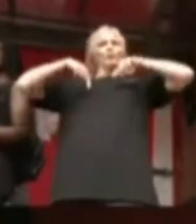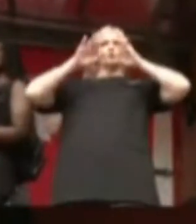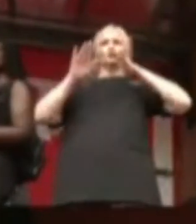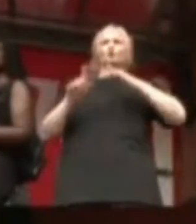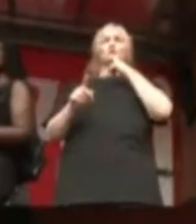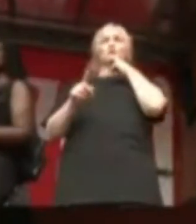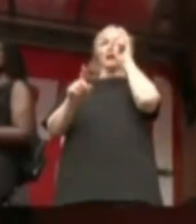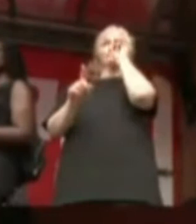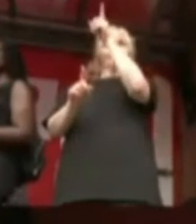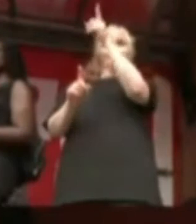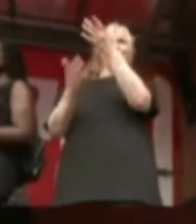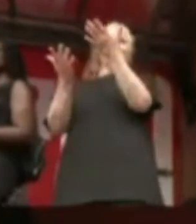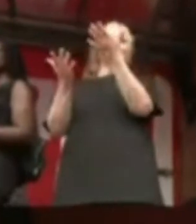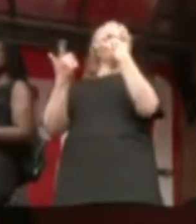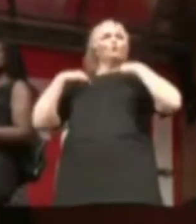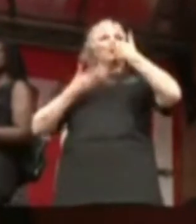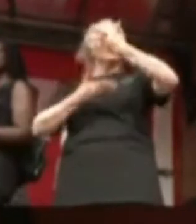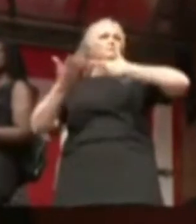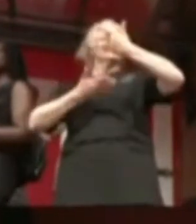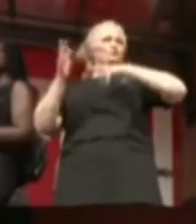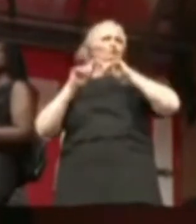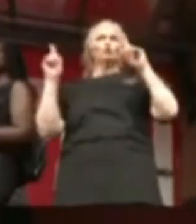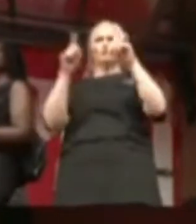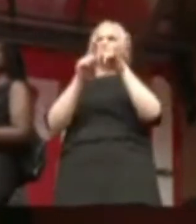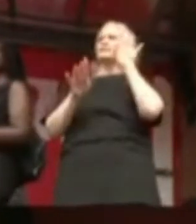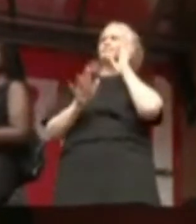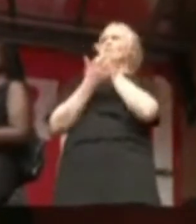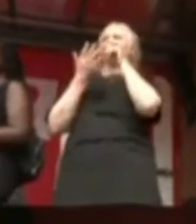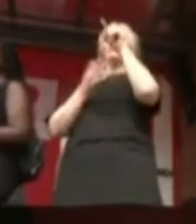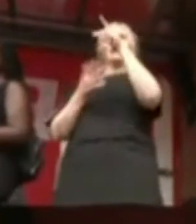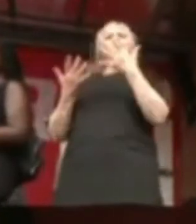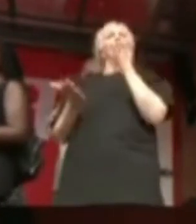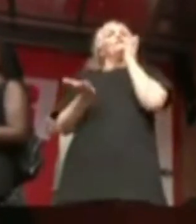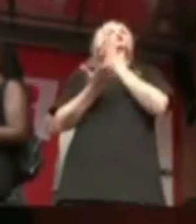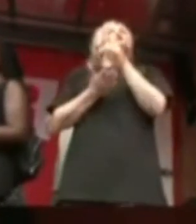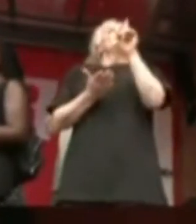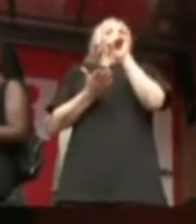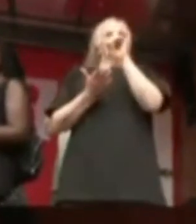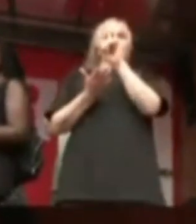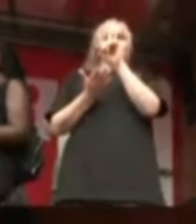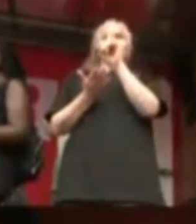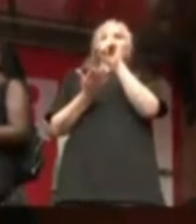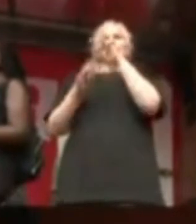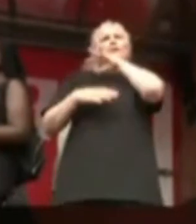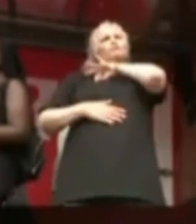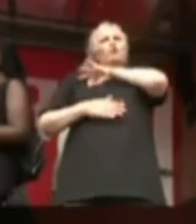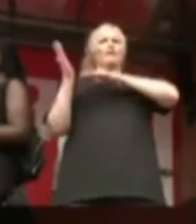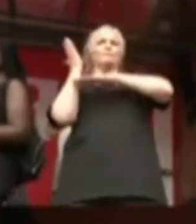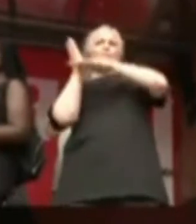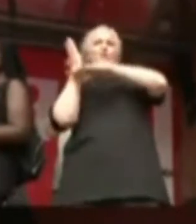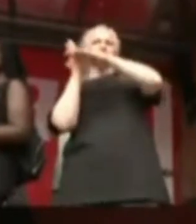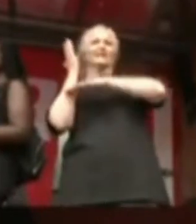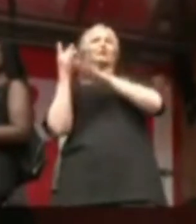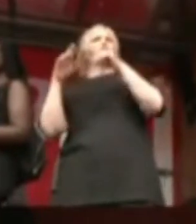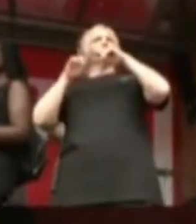out right now. We're in negotiating rooms and we're hearing it. But let's hear the truth. The profit margin of the